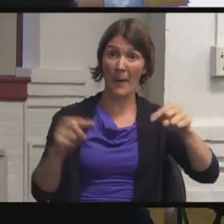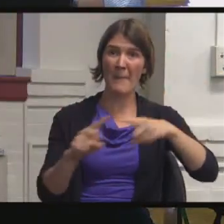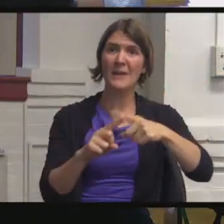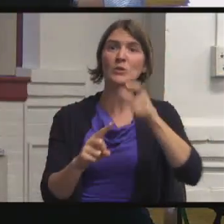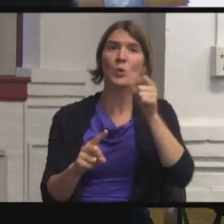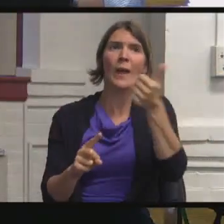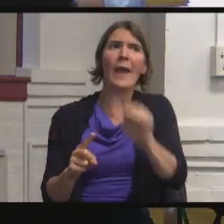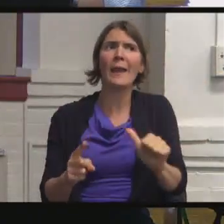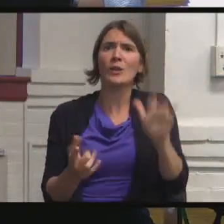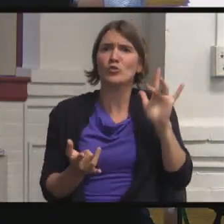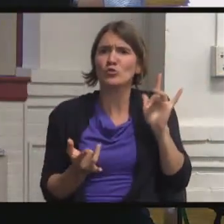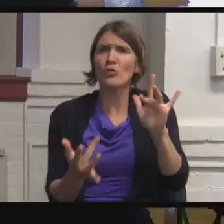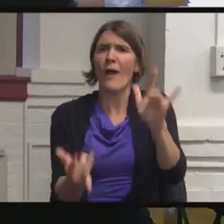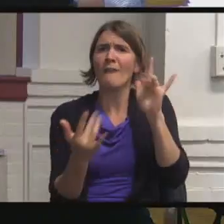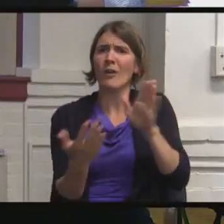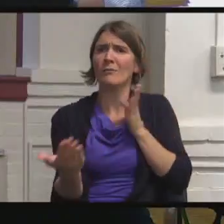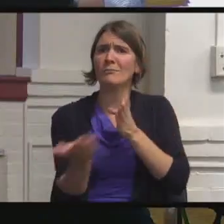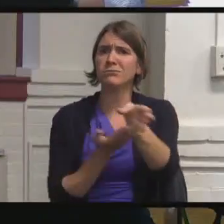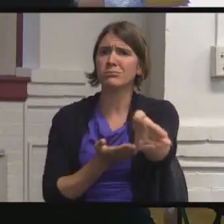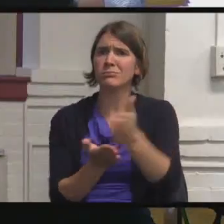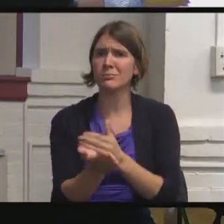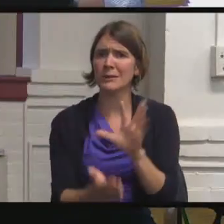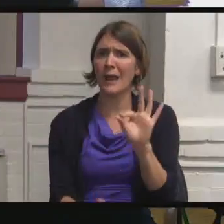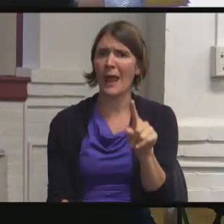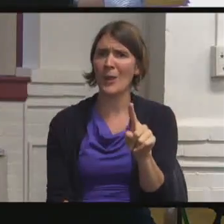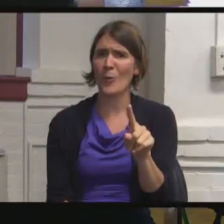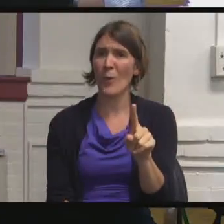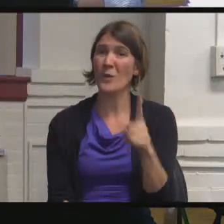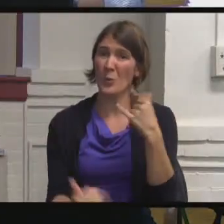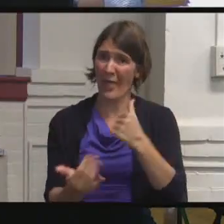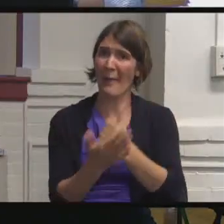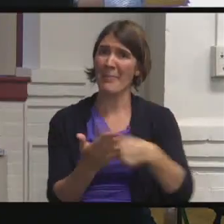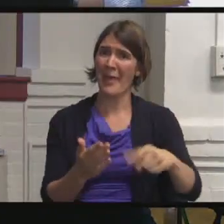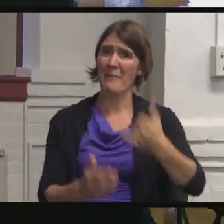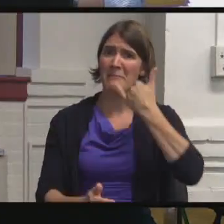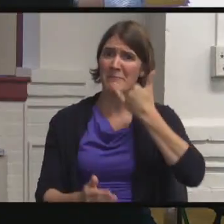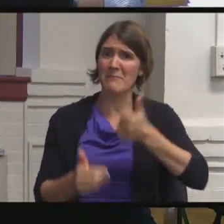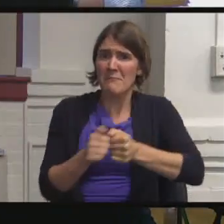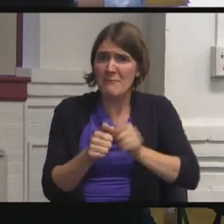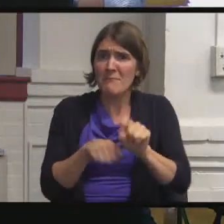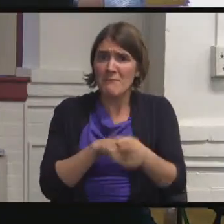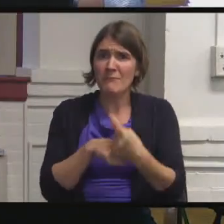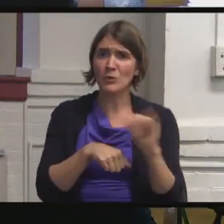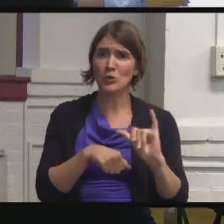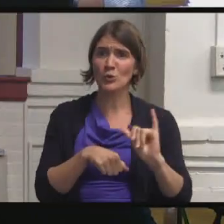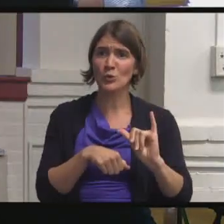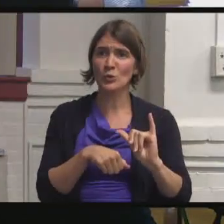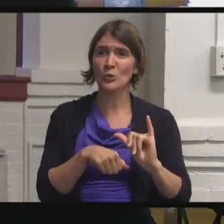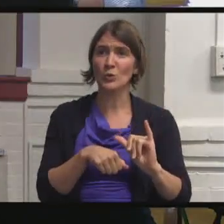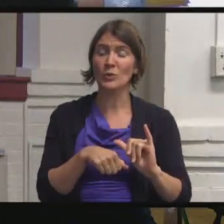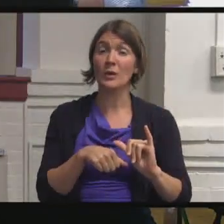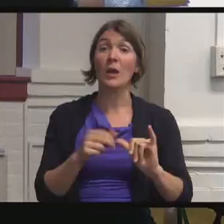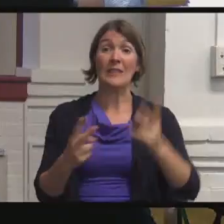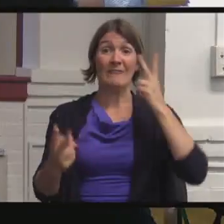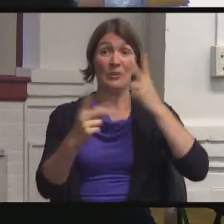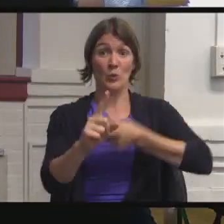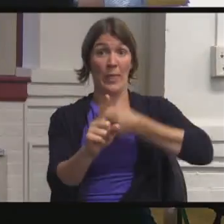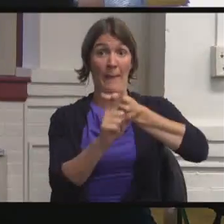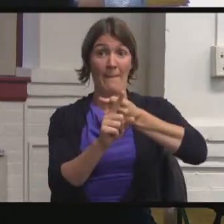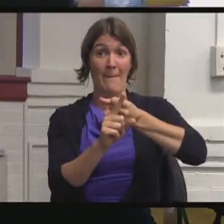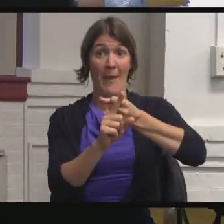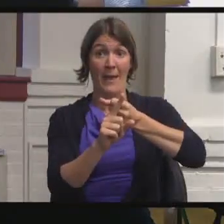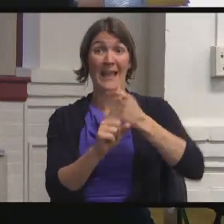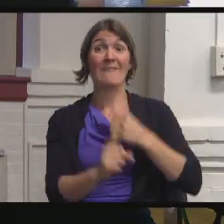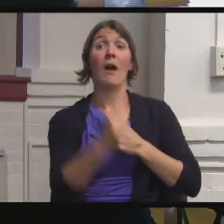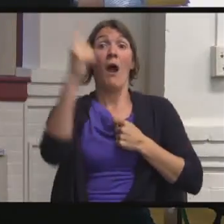travels along this route. What the visual impact shows is that the tower from the location